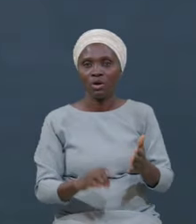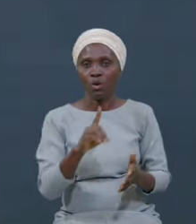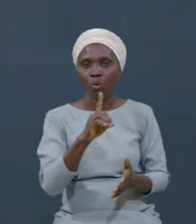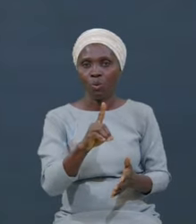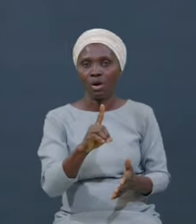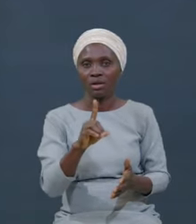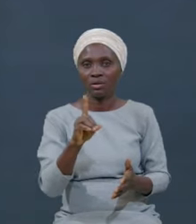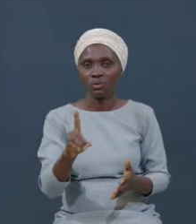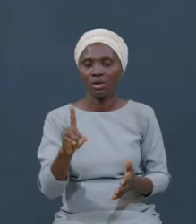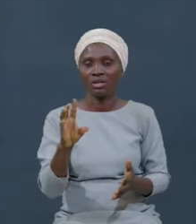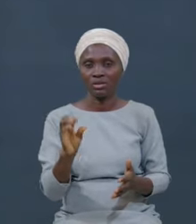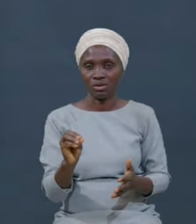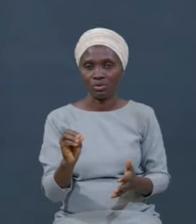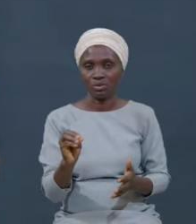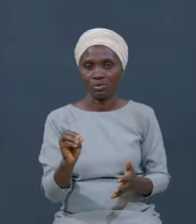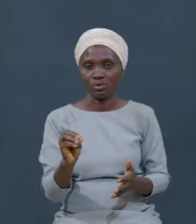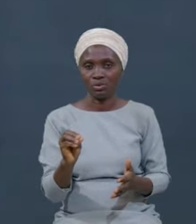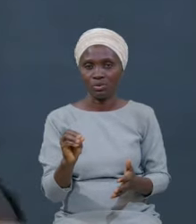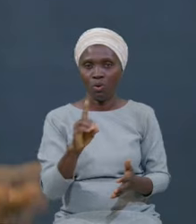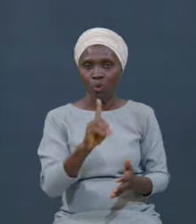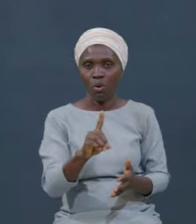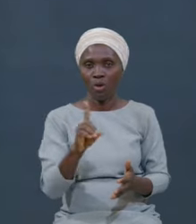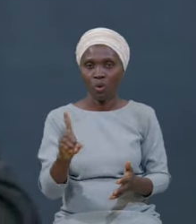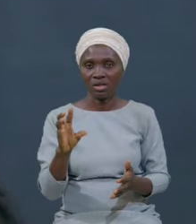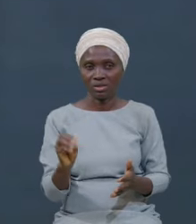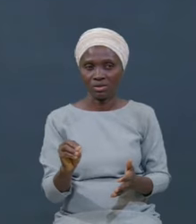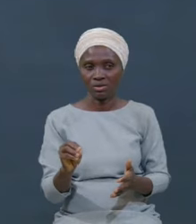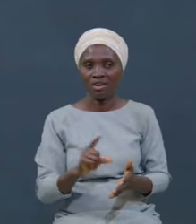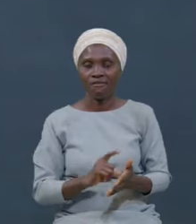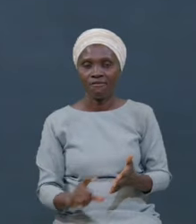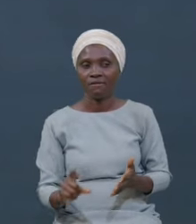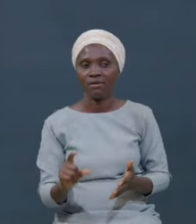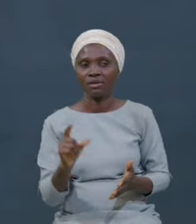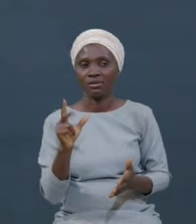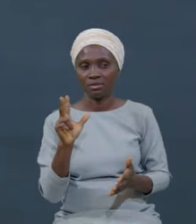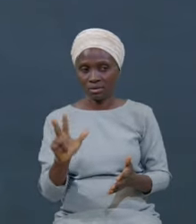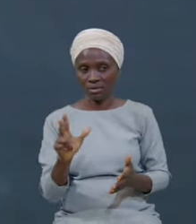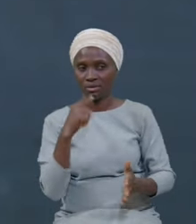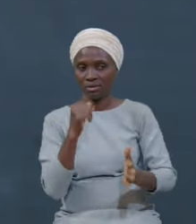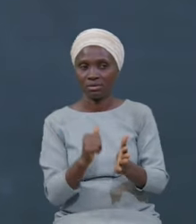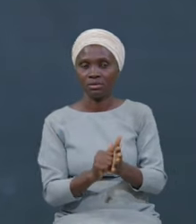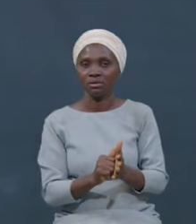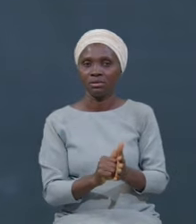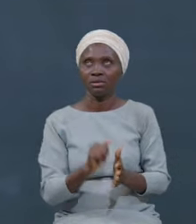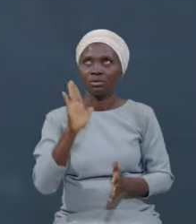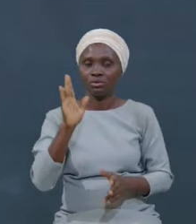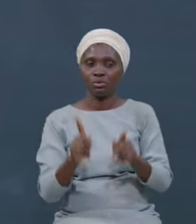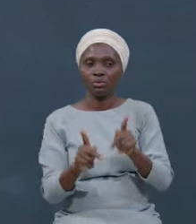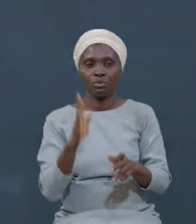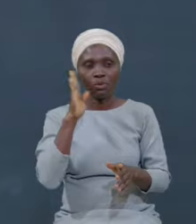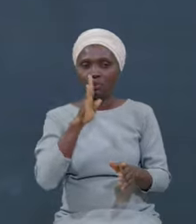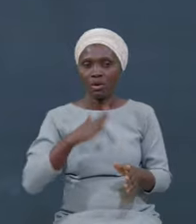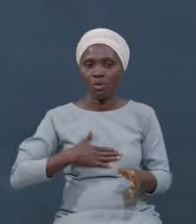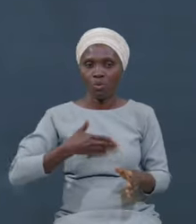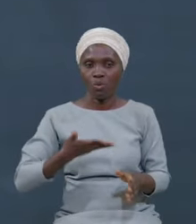Psalm 110. Reading from verse 3, it says, thy people shall be willing in the day